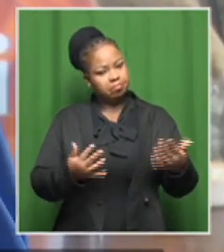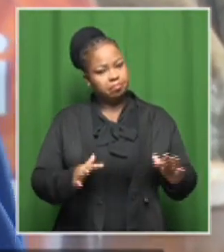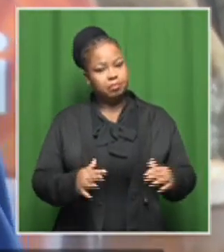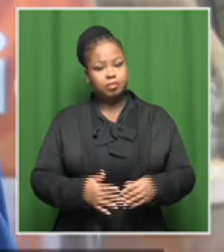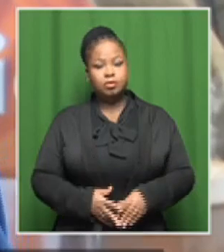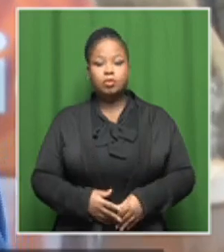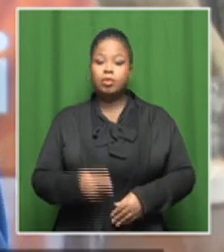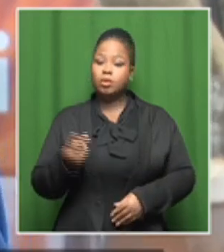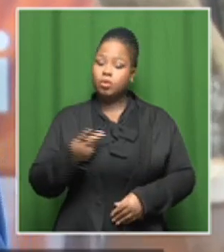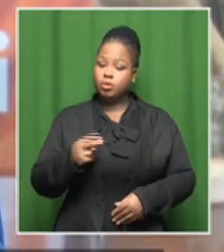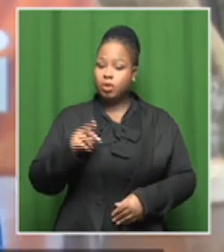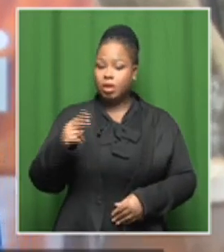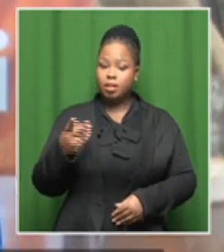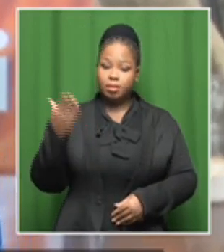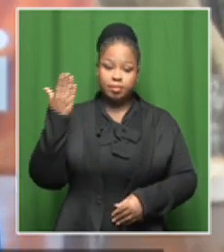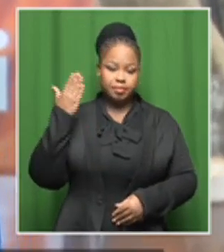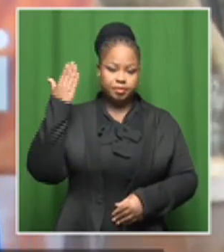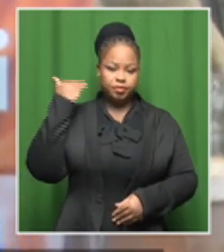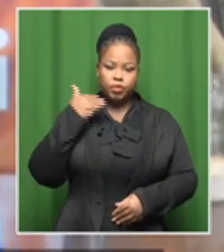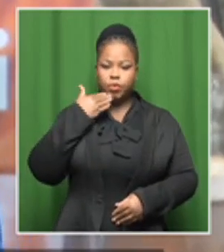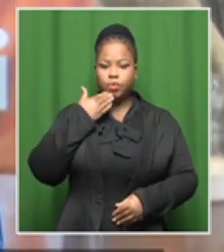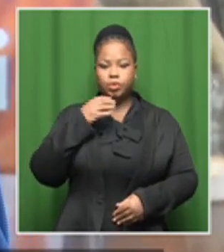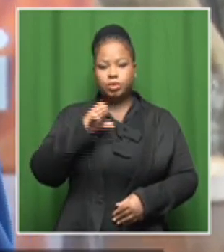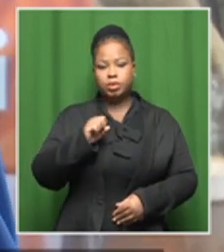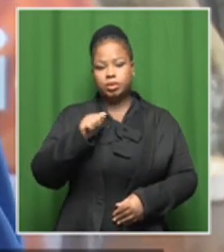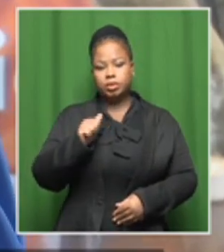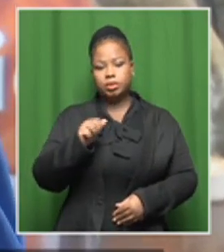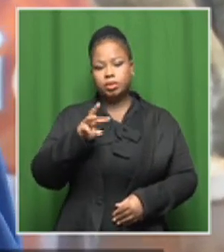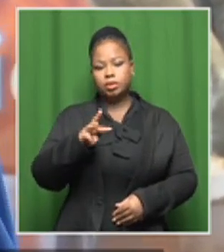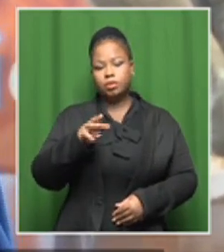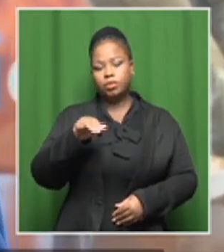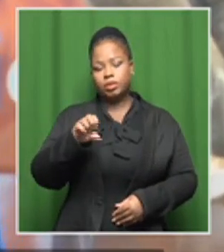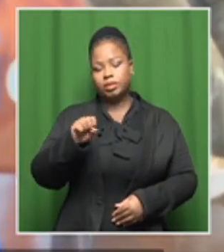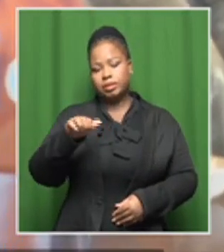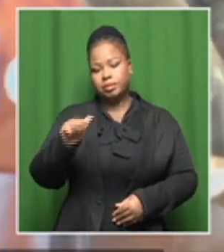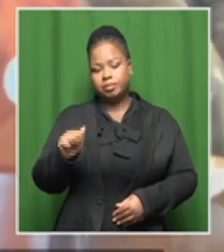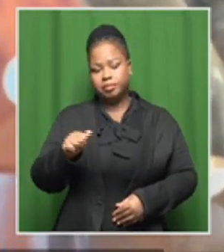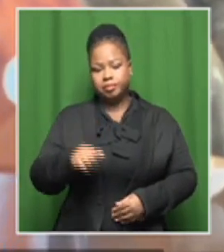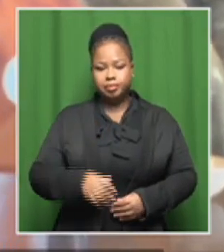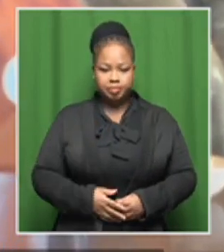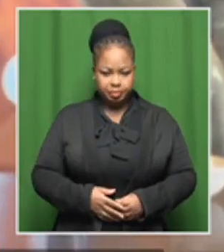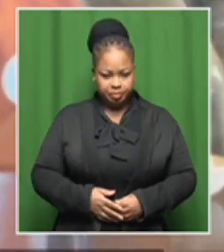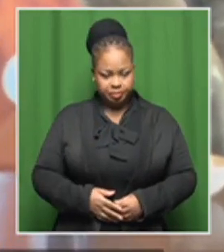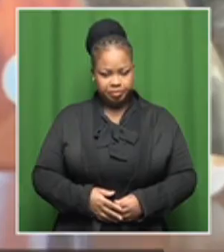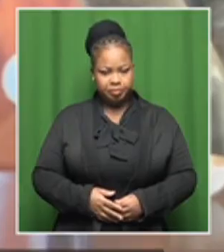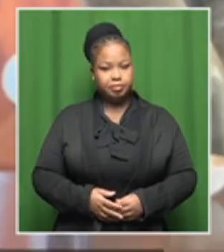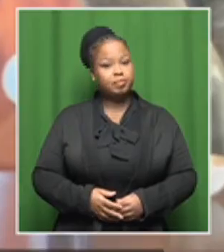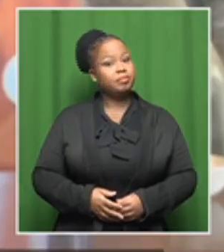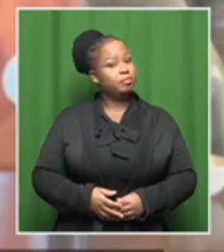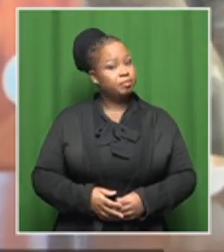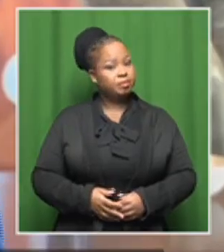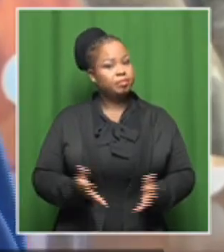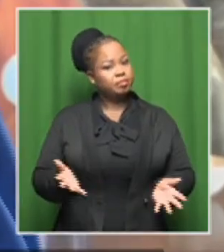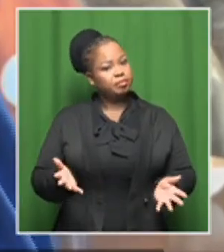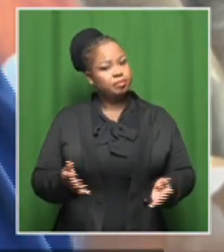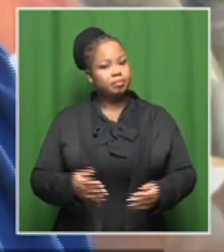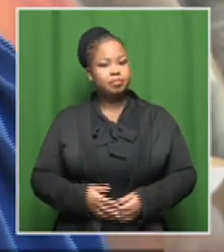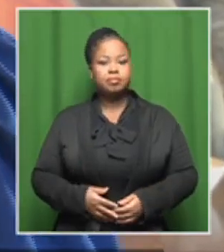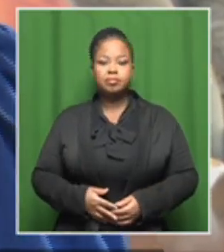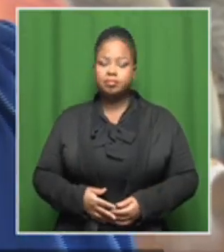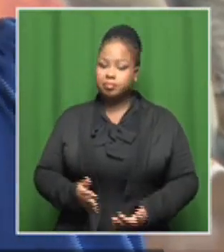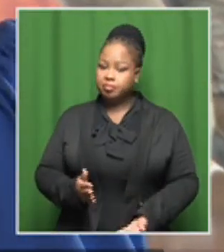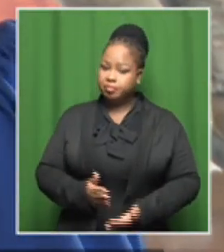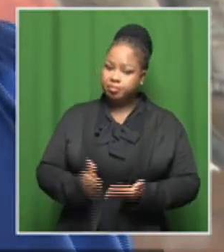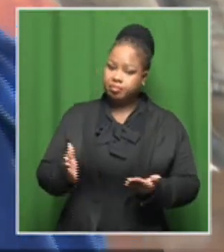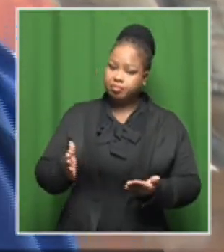featuring some of the alumni, of course, of SAWISA, the South African Women in Science Awards as well. But of course, some of